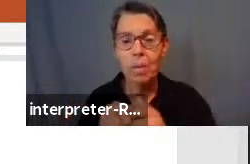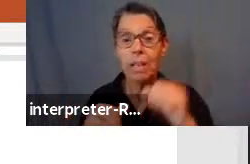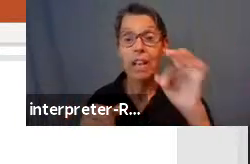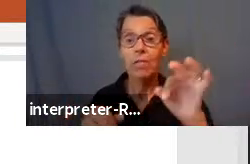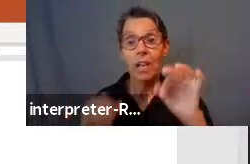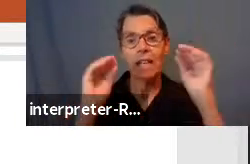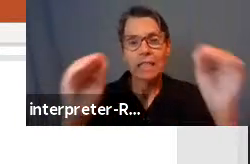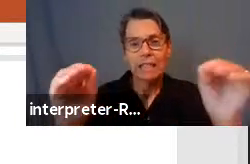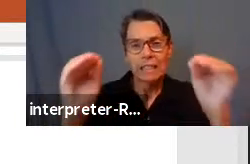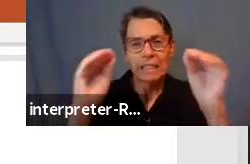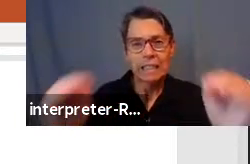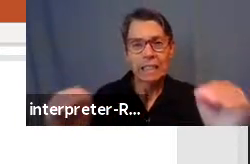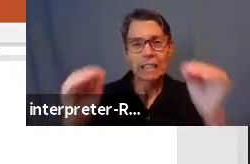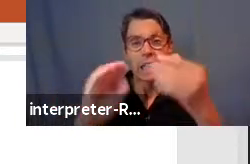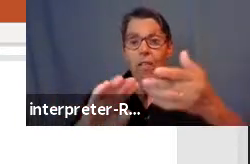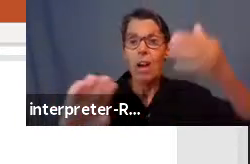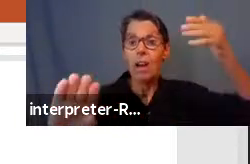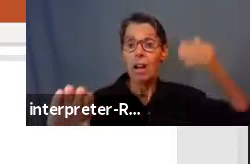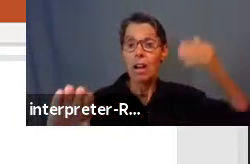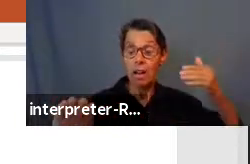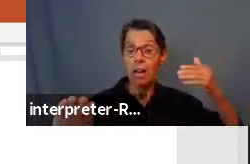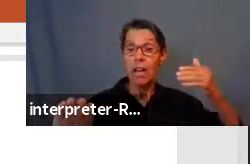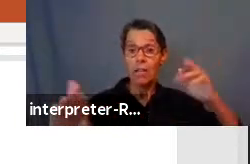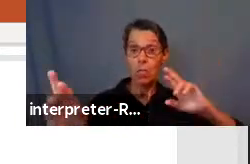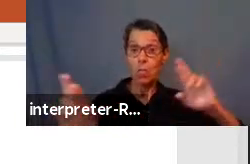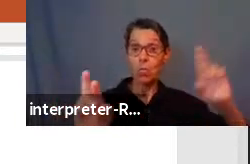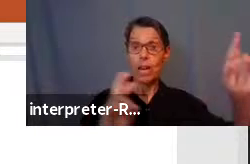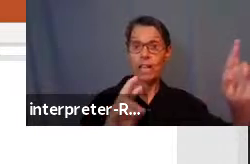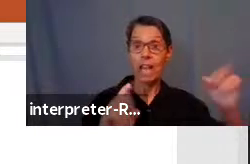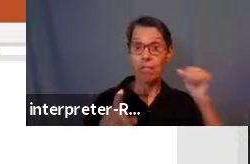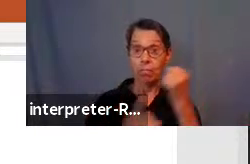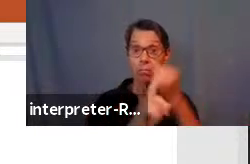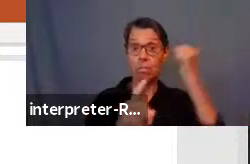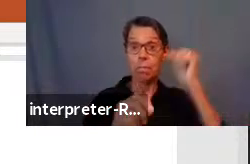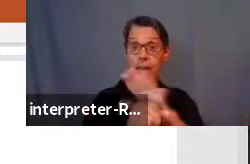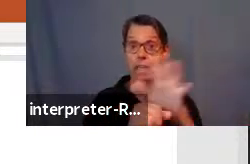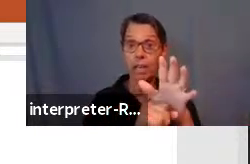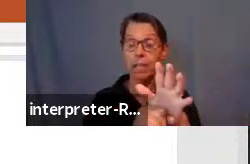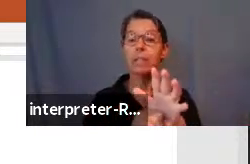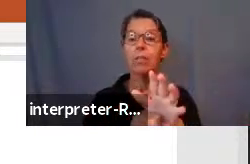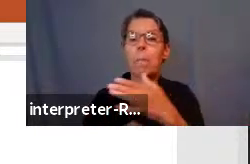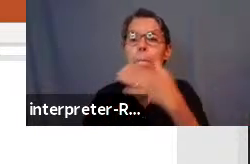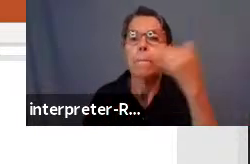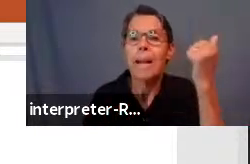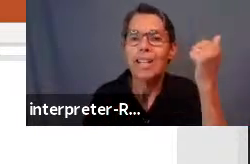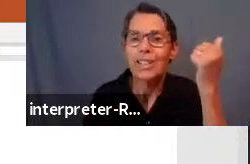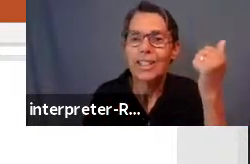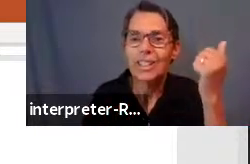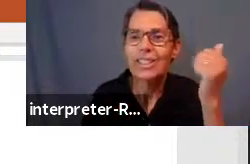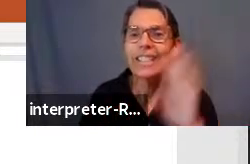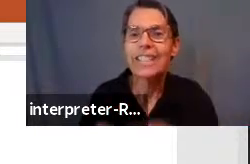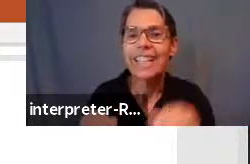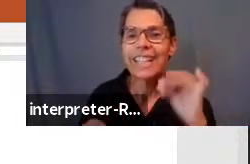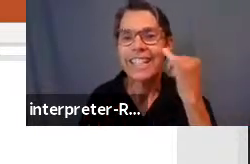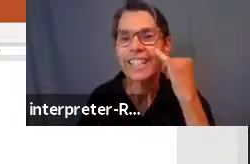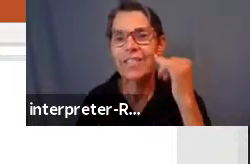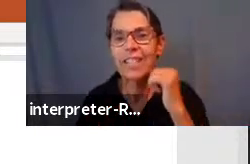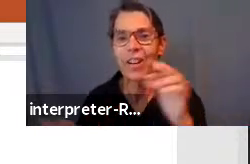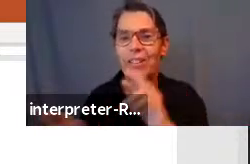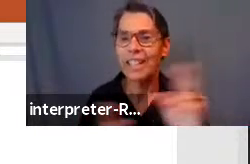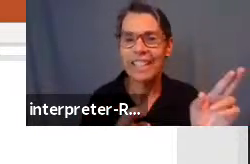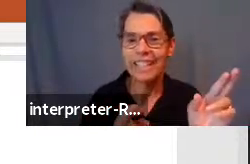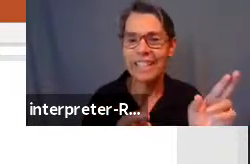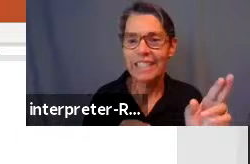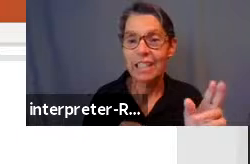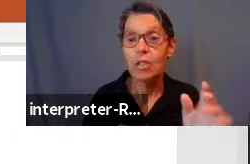pandemics hit this country, we're in a much better place. So definitely the agency puts its prevention access efforts, puts money toward it,